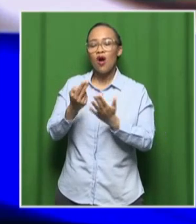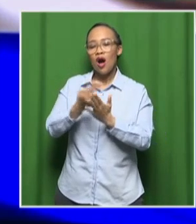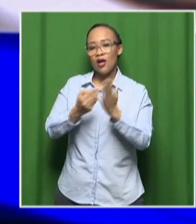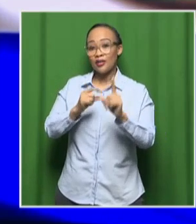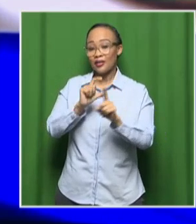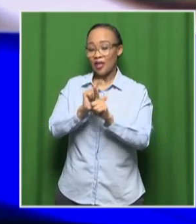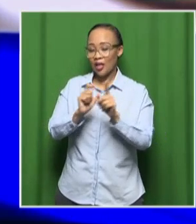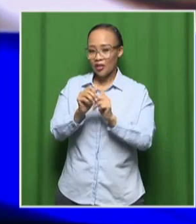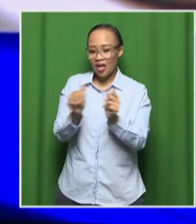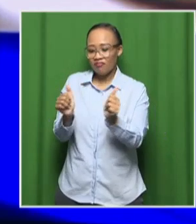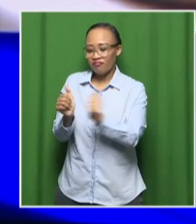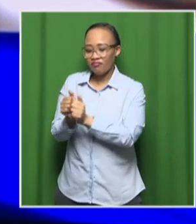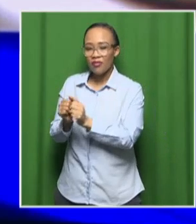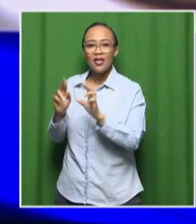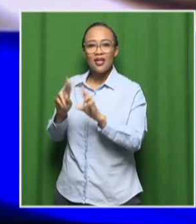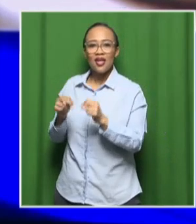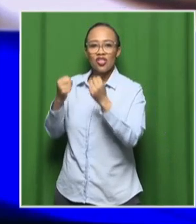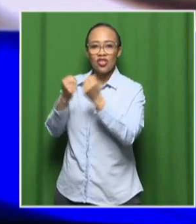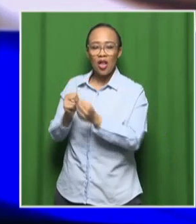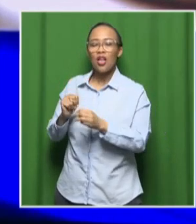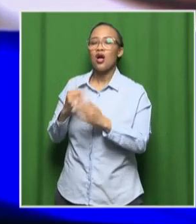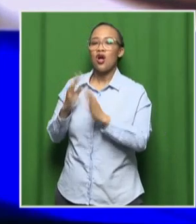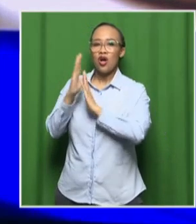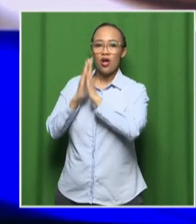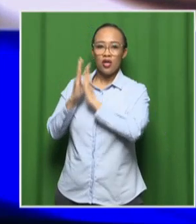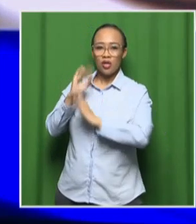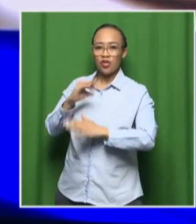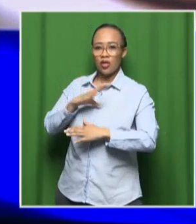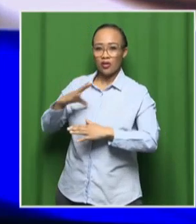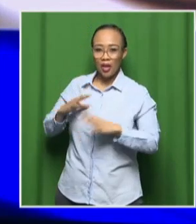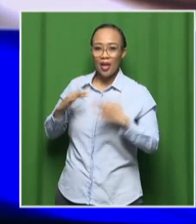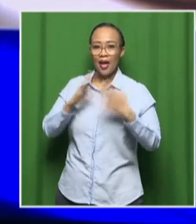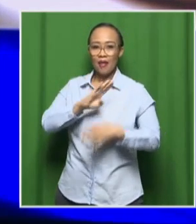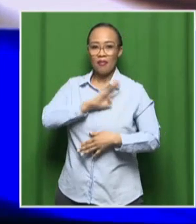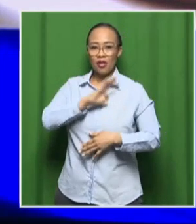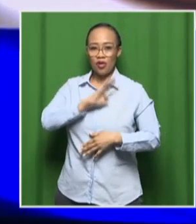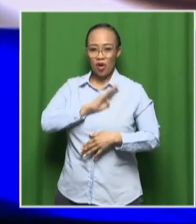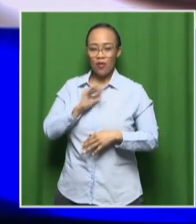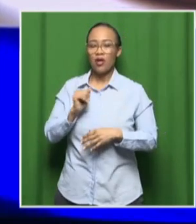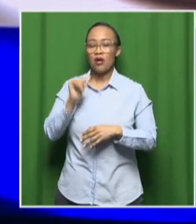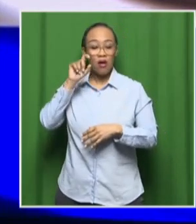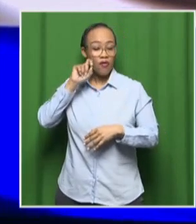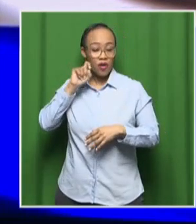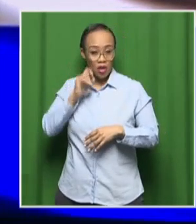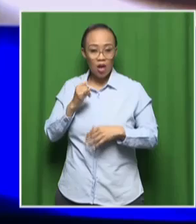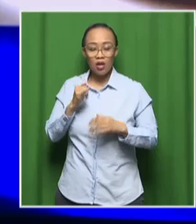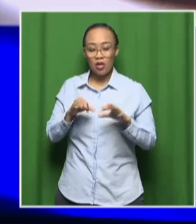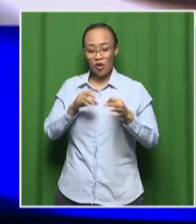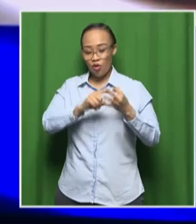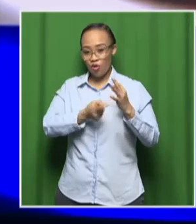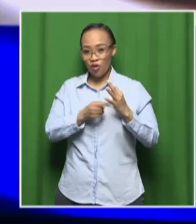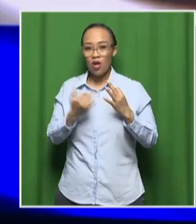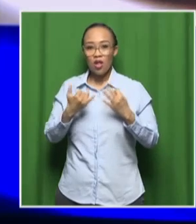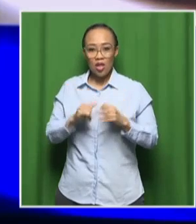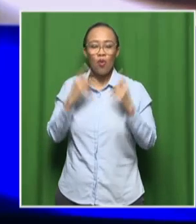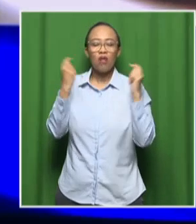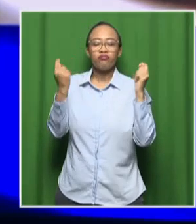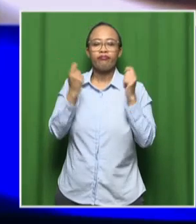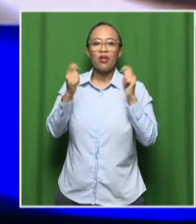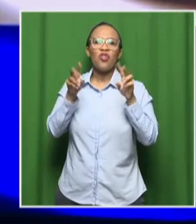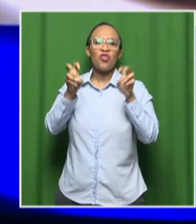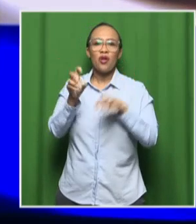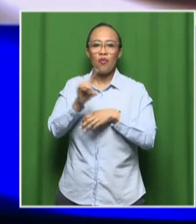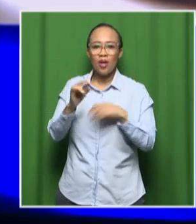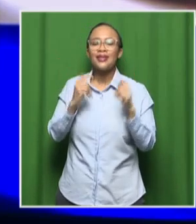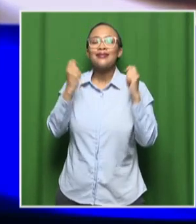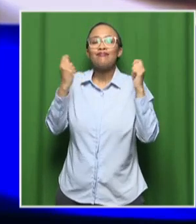including the National Heritage Council and the Department of Military Veterans, will launch this year's Heritage Month under the theme celebrating the